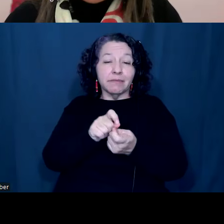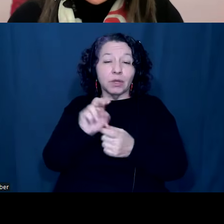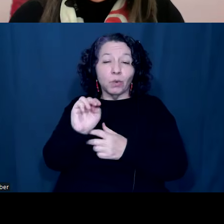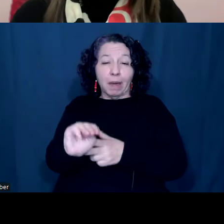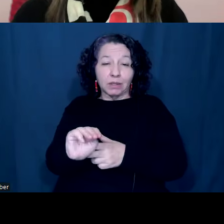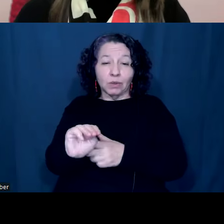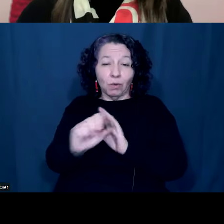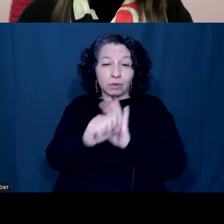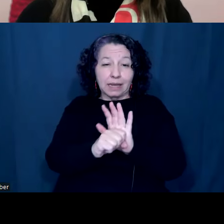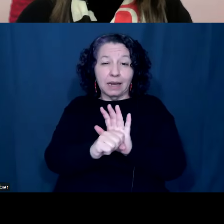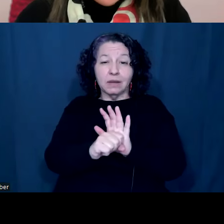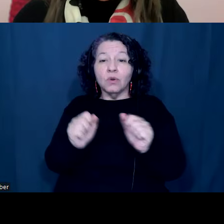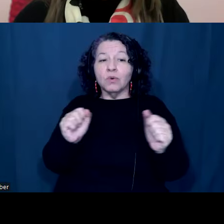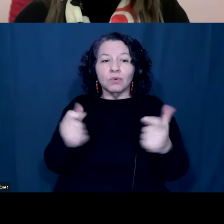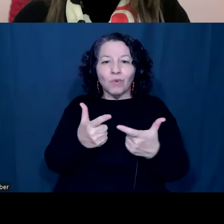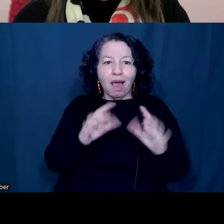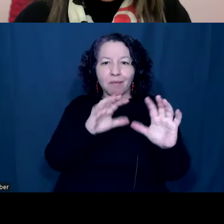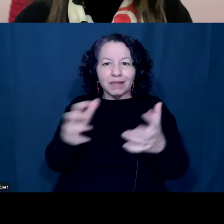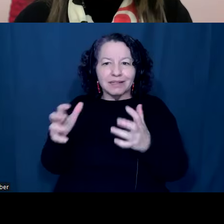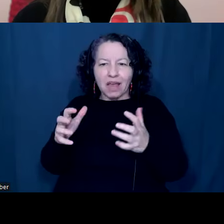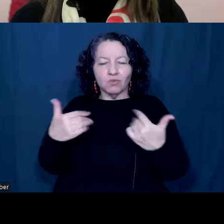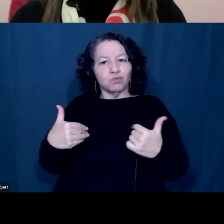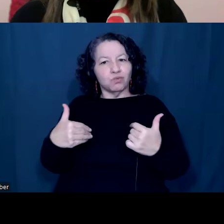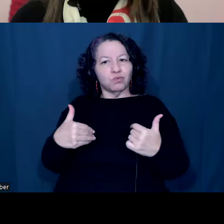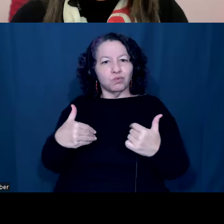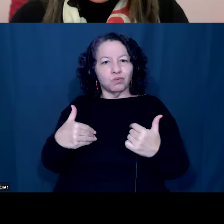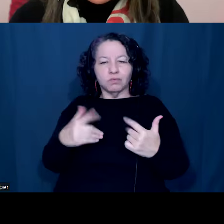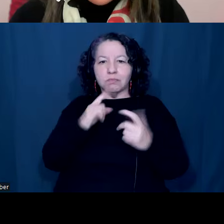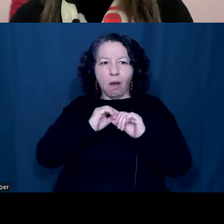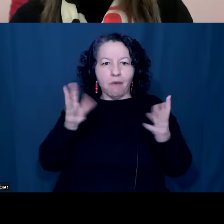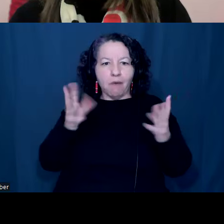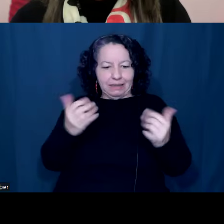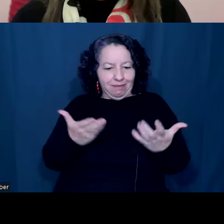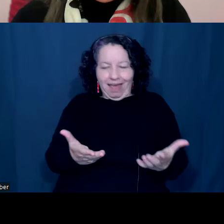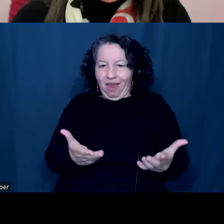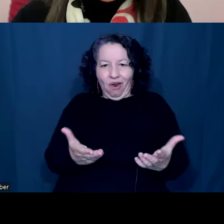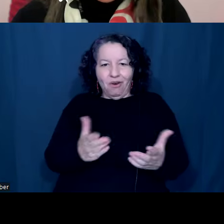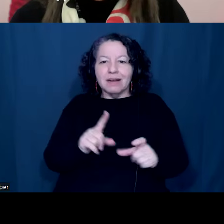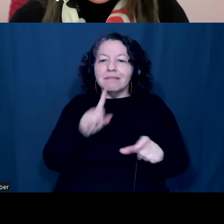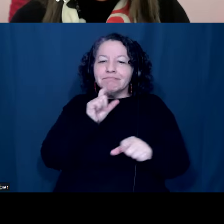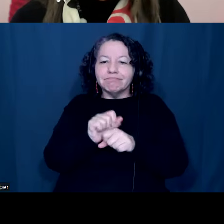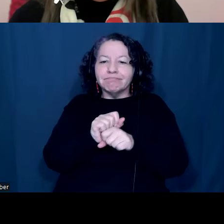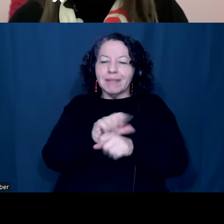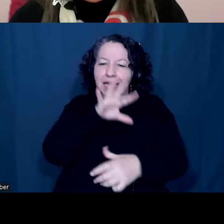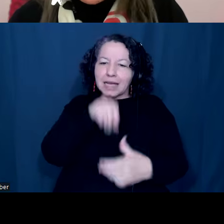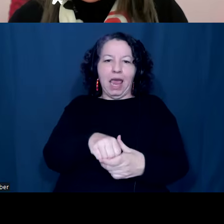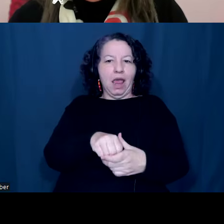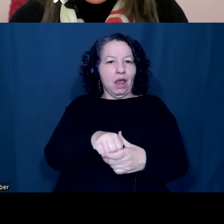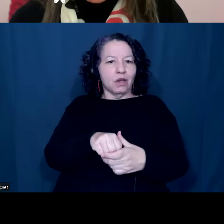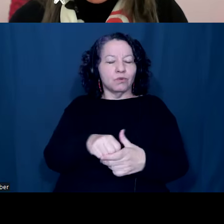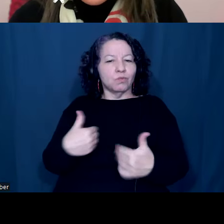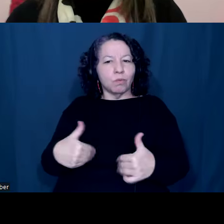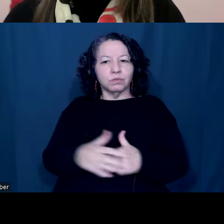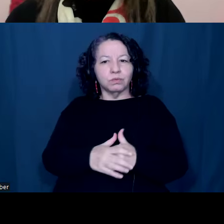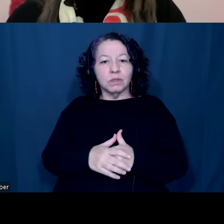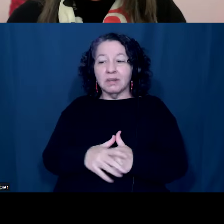deeply present and actively engaged. I don't approach this work as a neutral